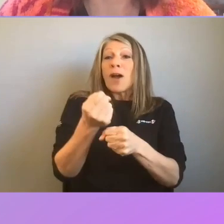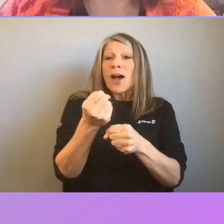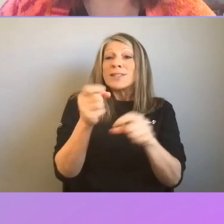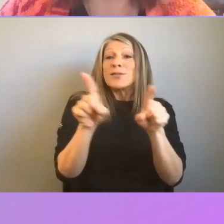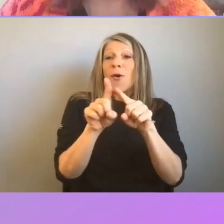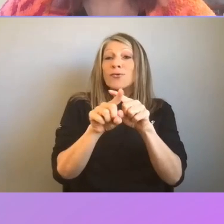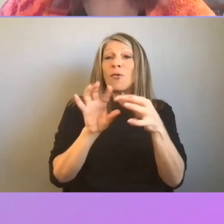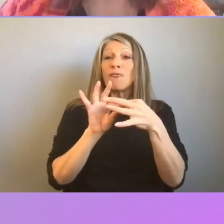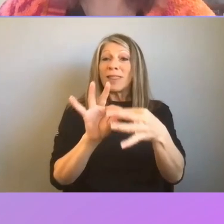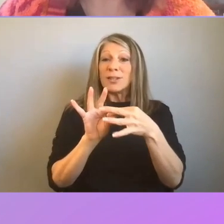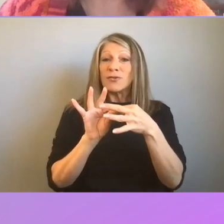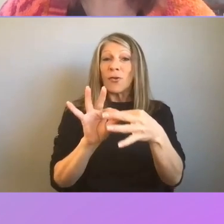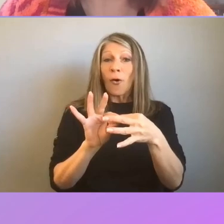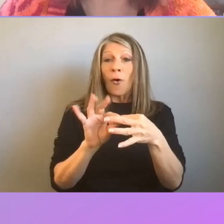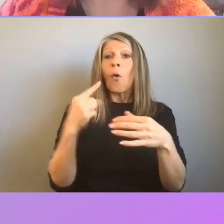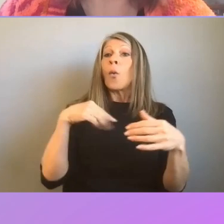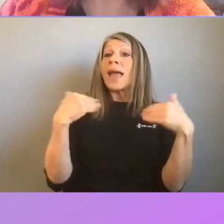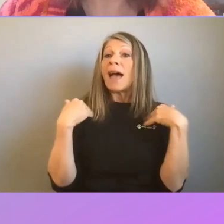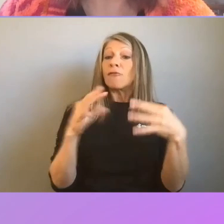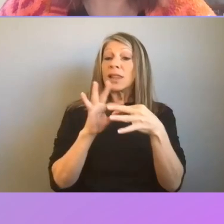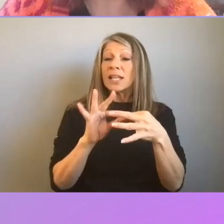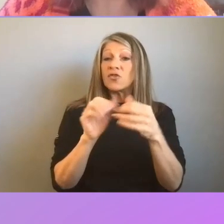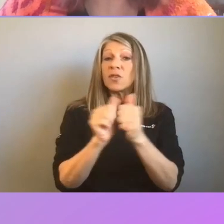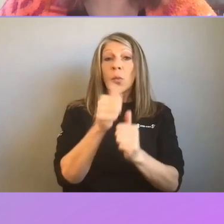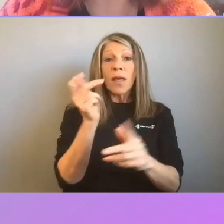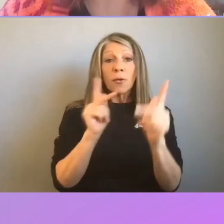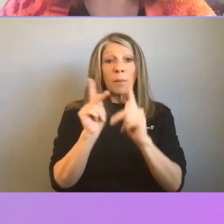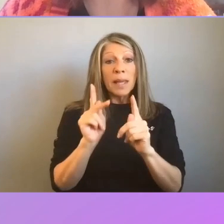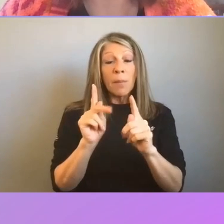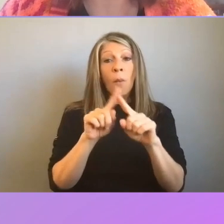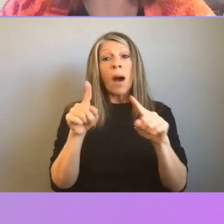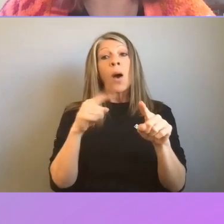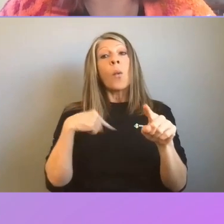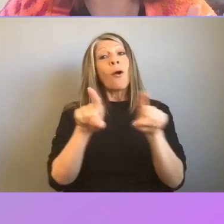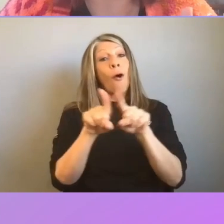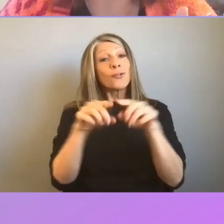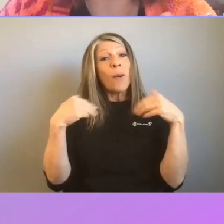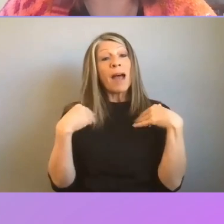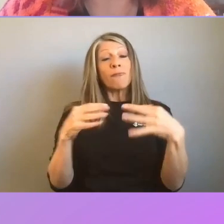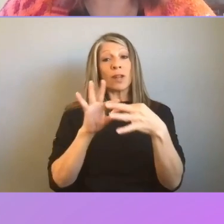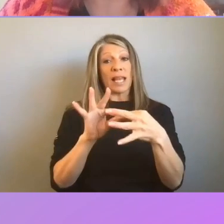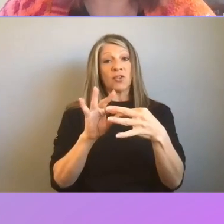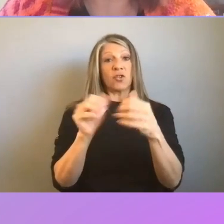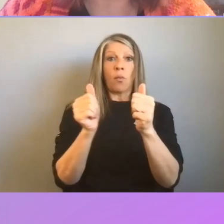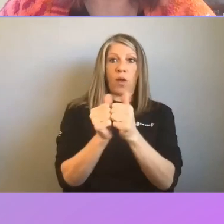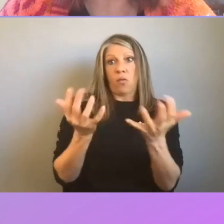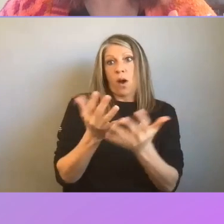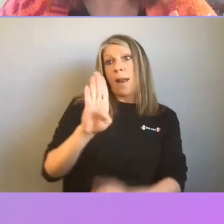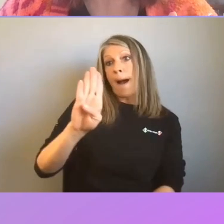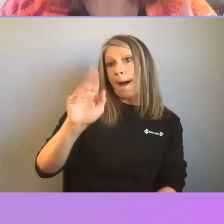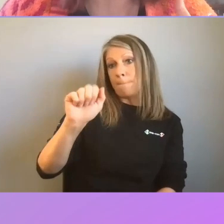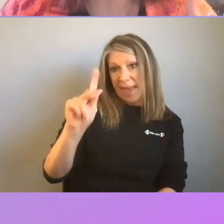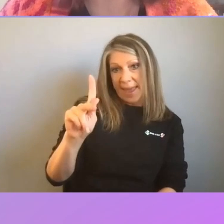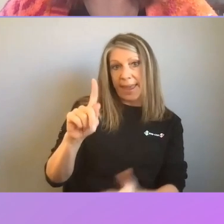relational. So we have relationships with other people, but we also have relationships with the bank that we